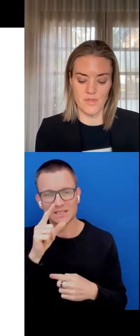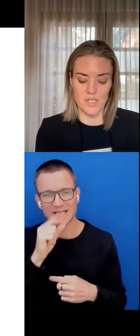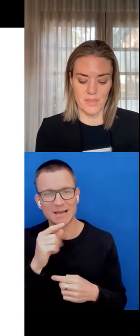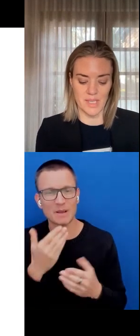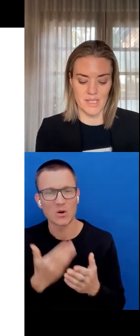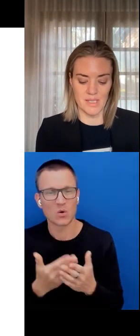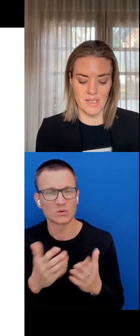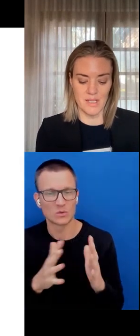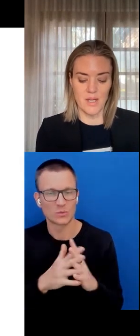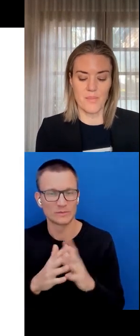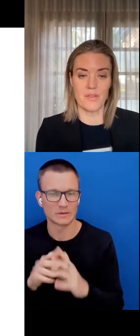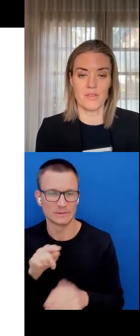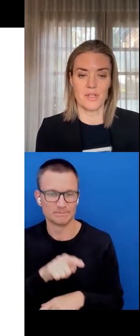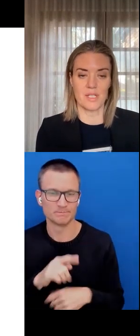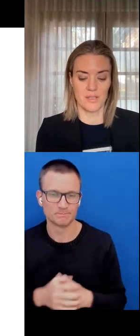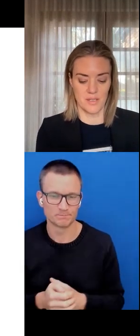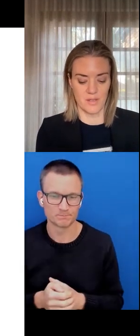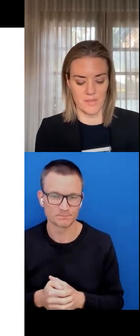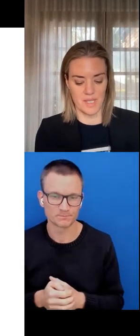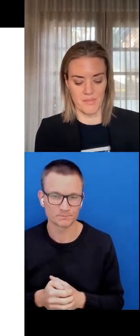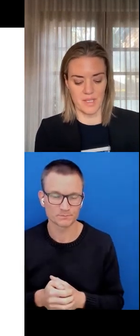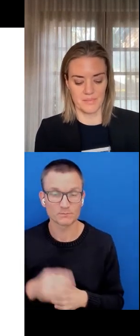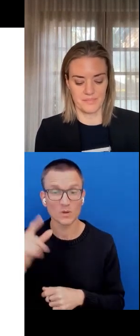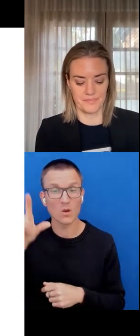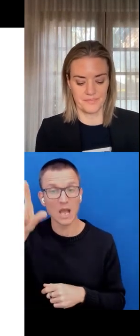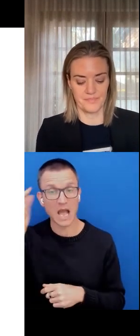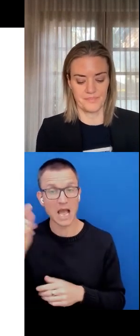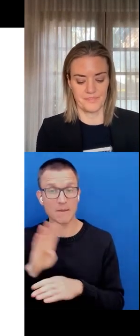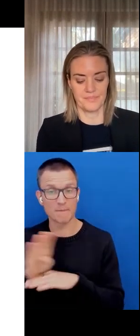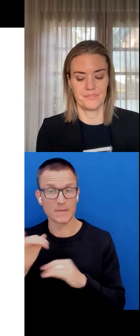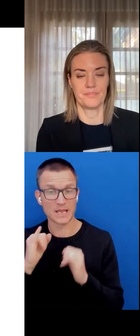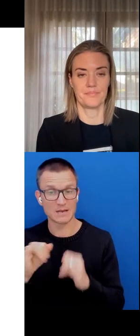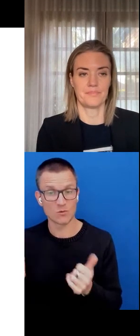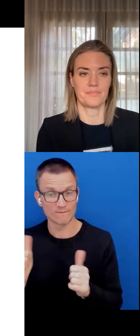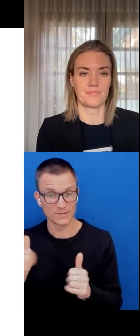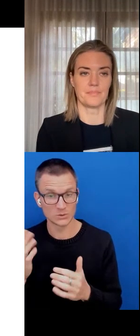panel interviews completed by the 30th of September.